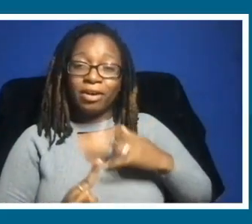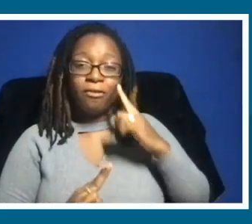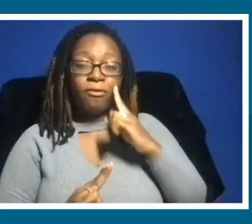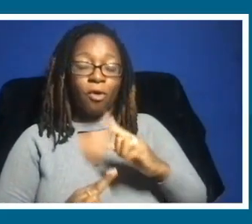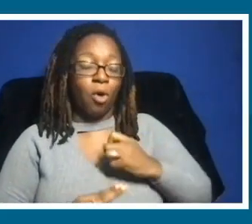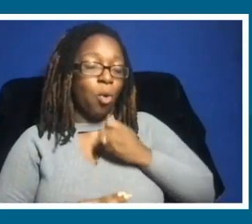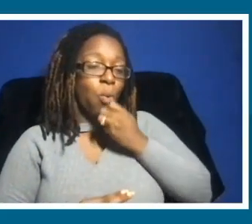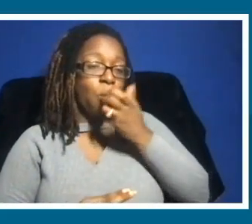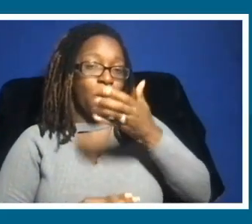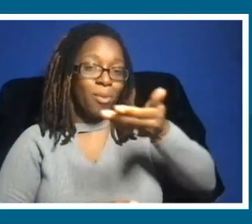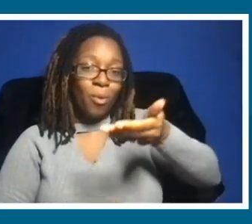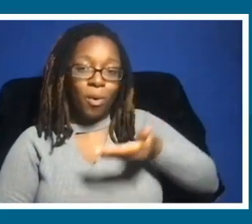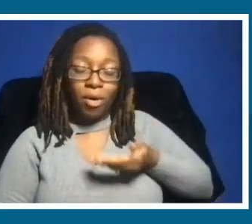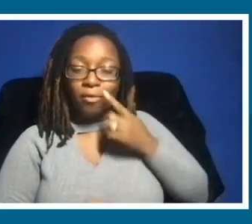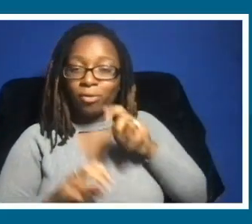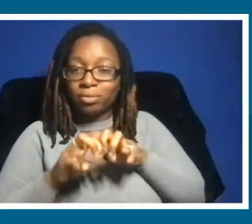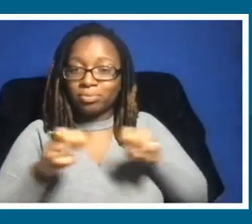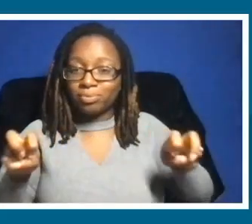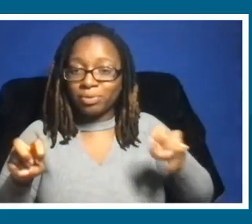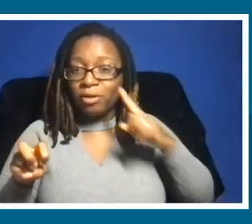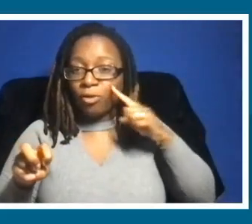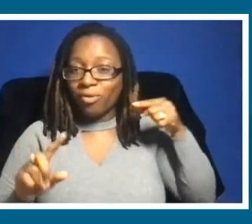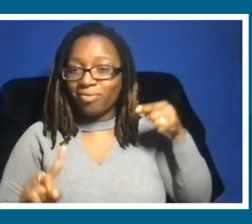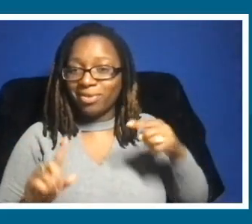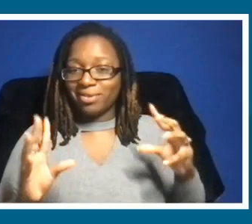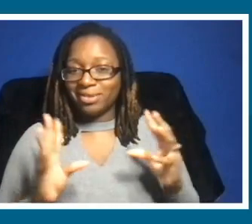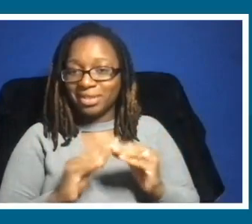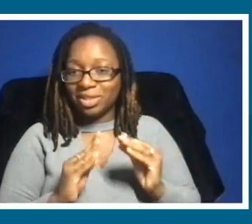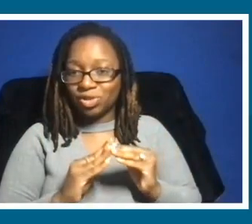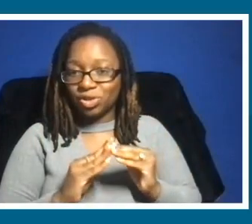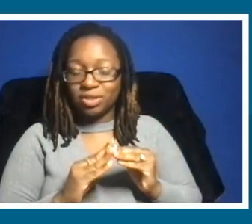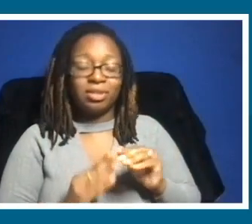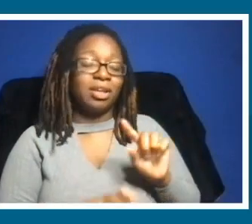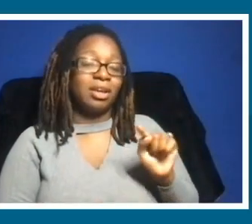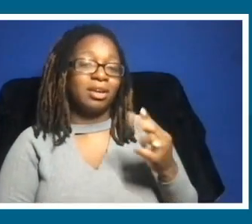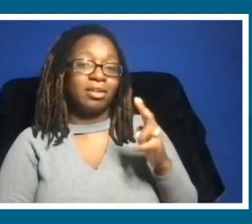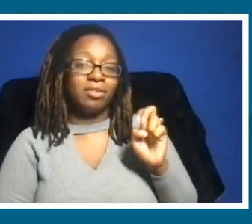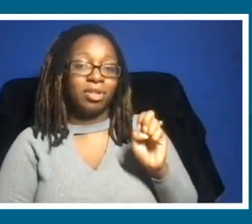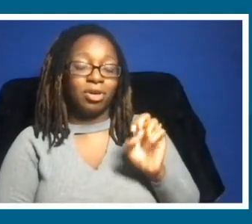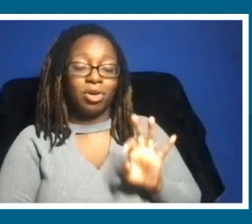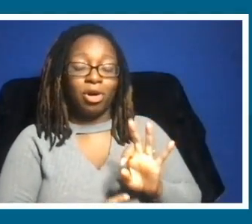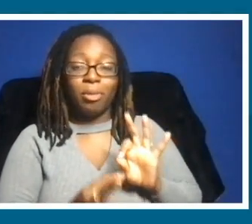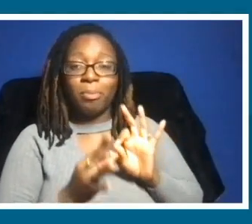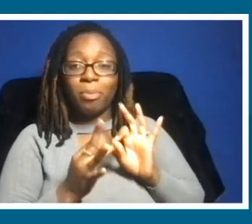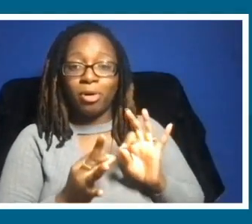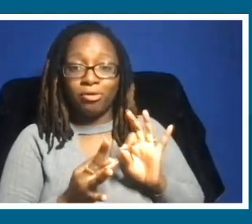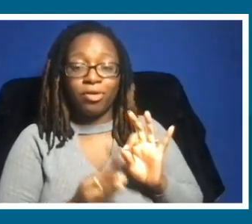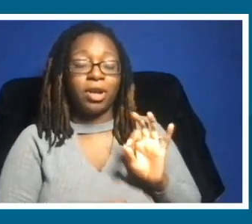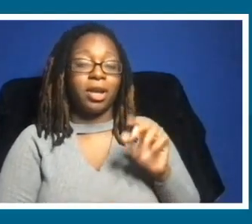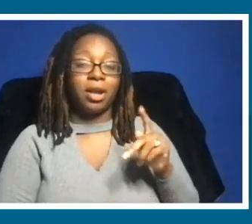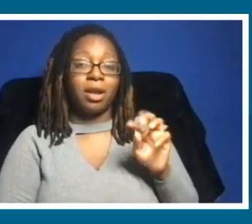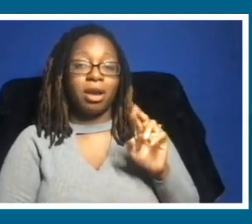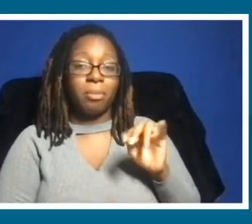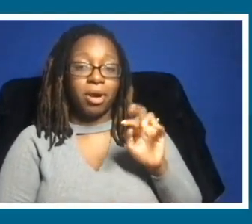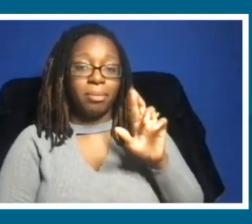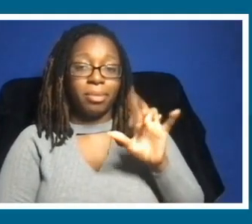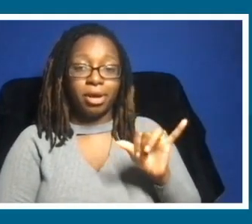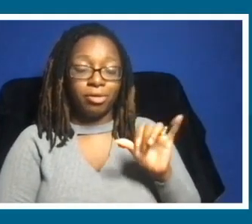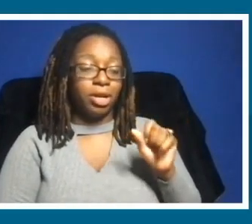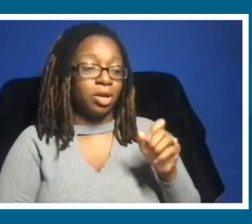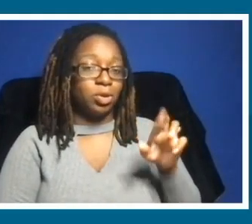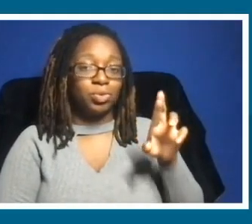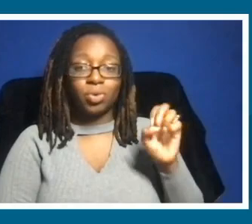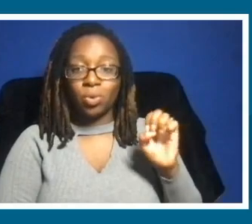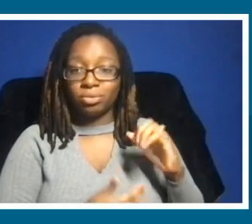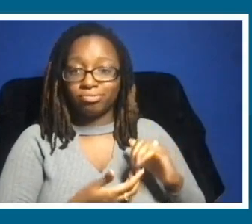inspiring panelists for this session, The Perfect Primary Source Combination. Our panelists come to us from the Library